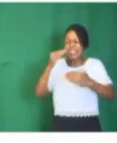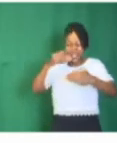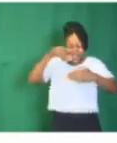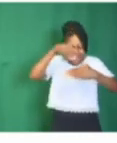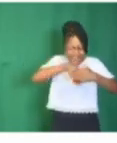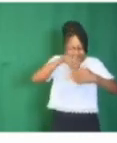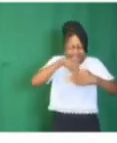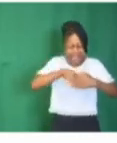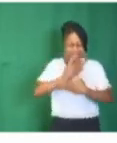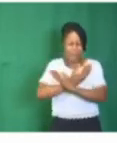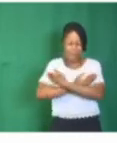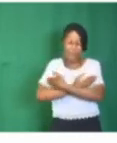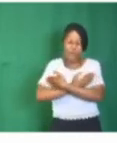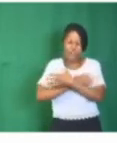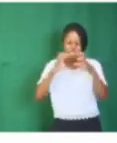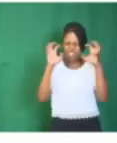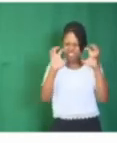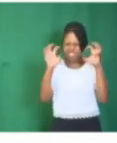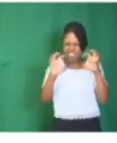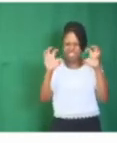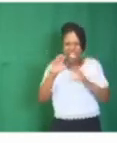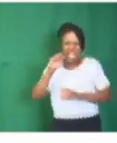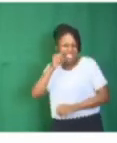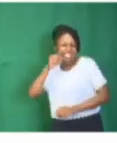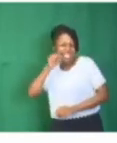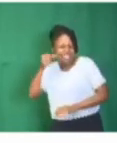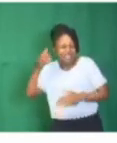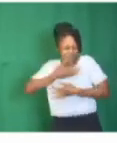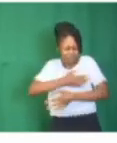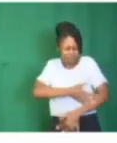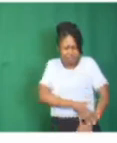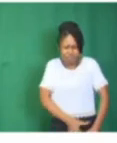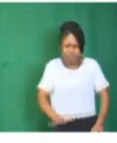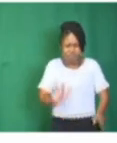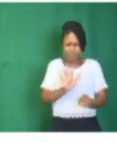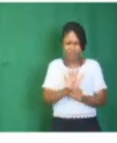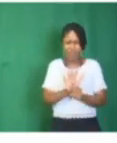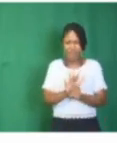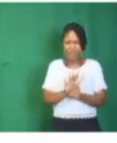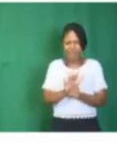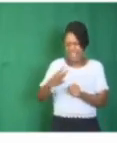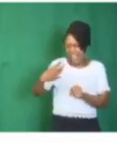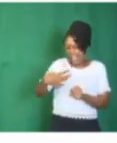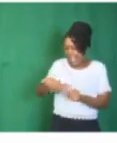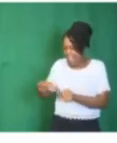body. Never mind these words that are next to the